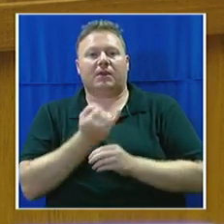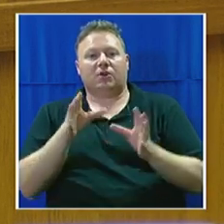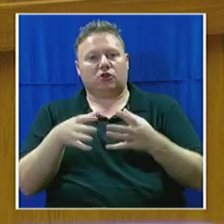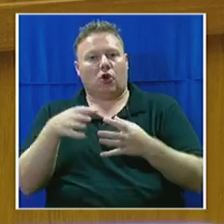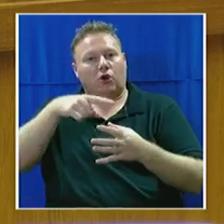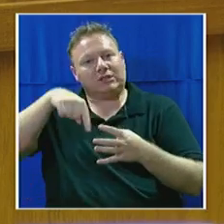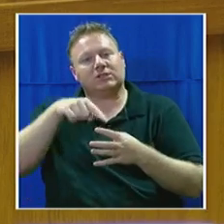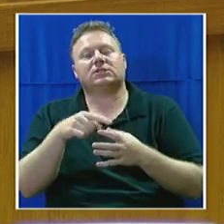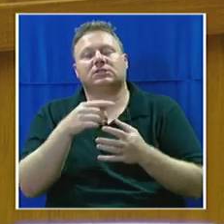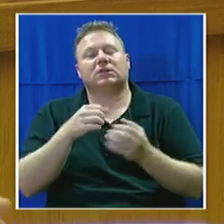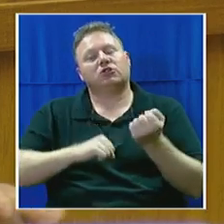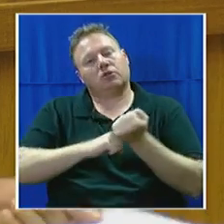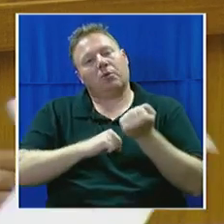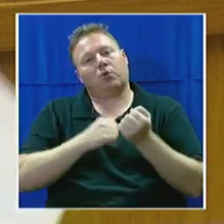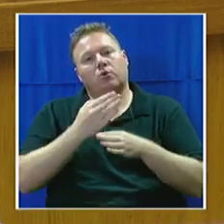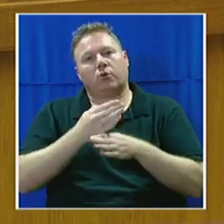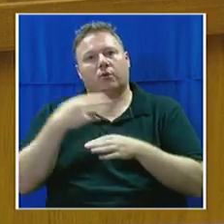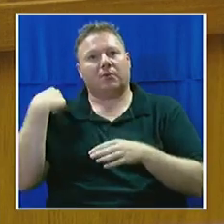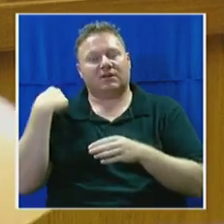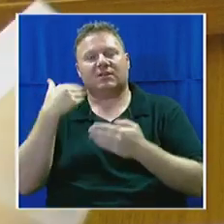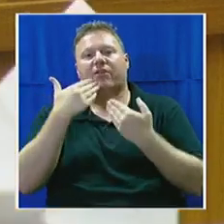the work of the ministry. I thank you.